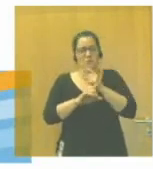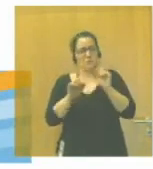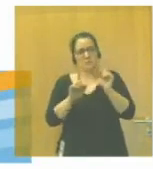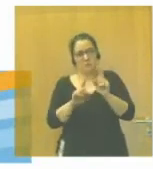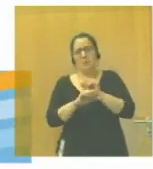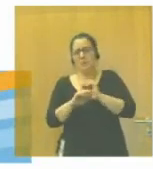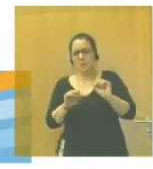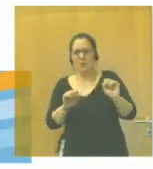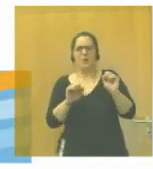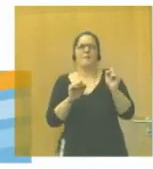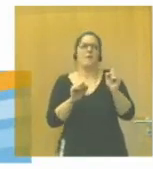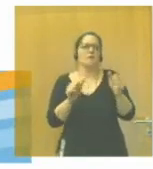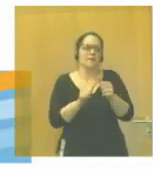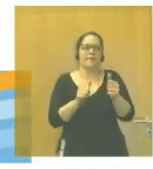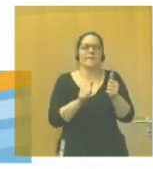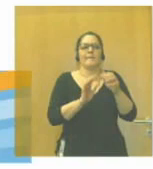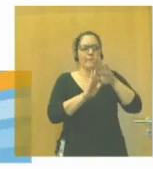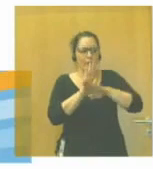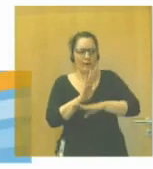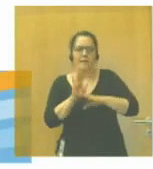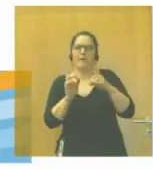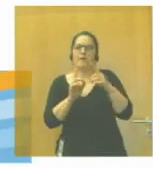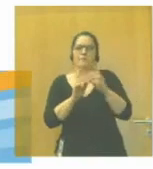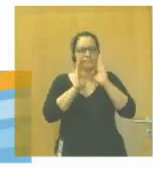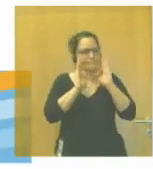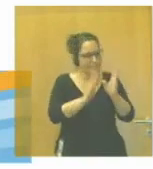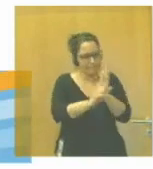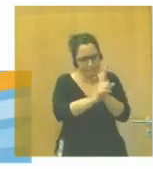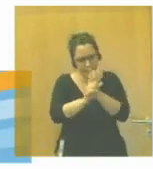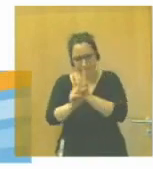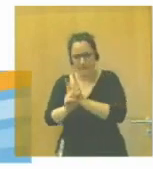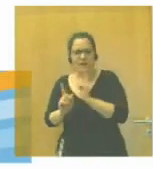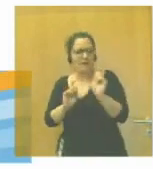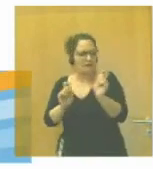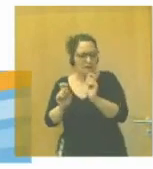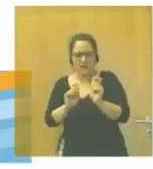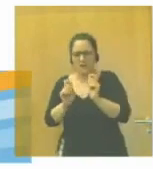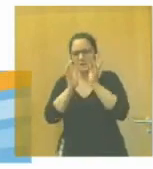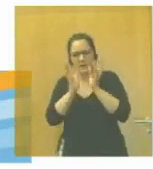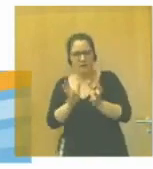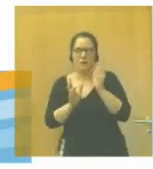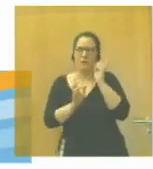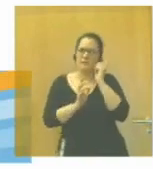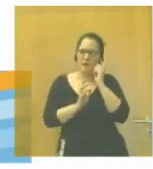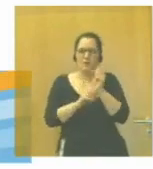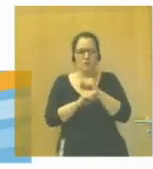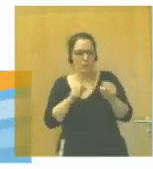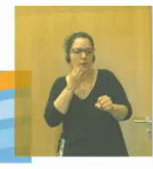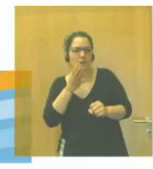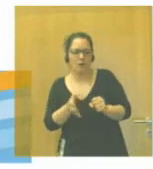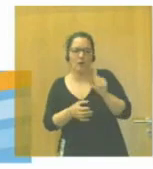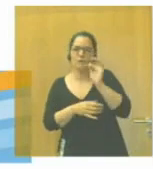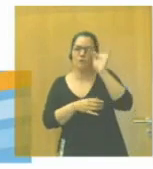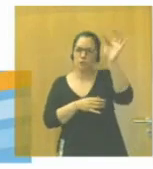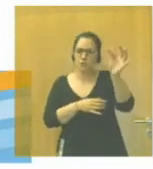every time, measure that we're doing what we say we're doing, engage in continuous quality improvement, do our intended practices